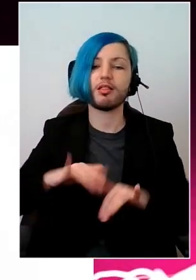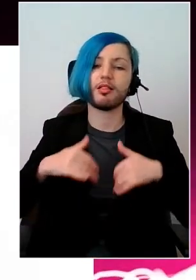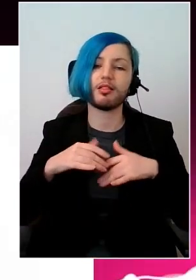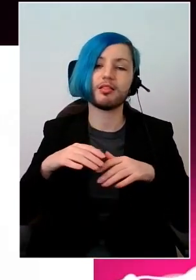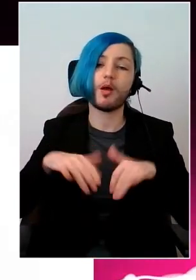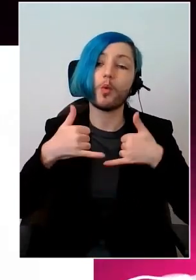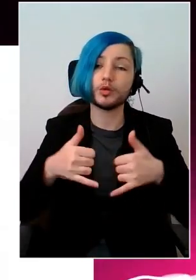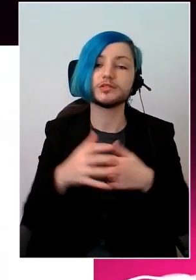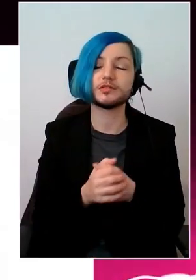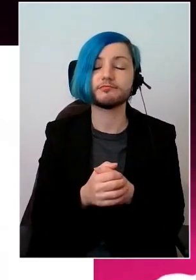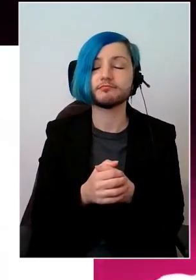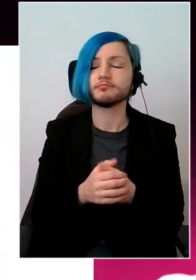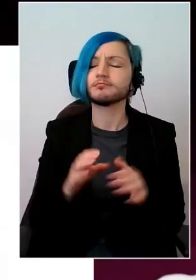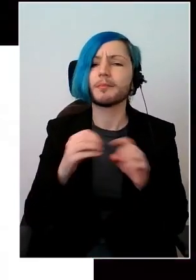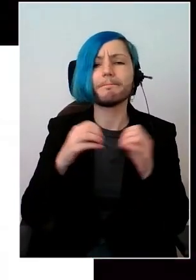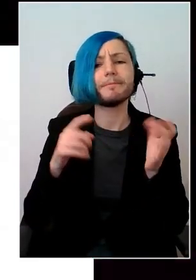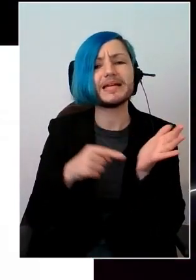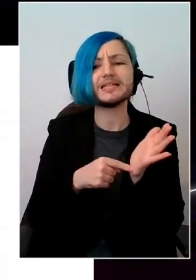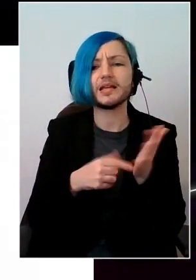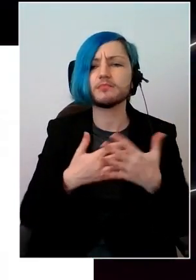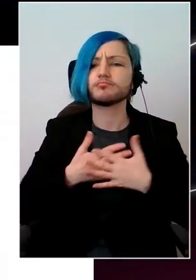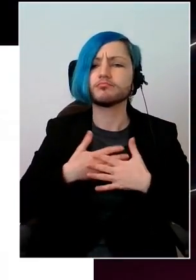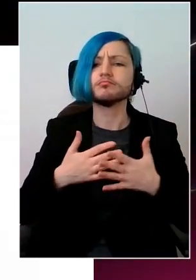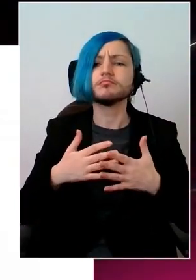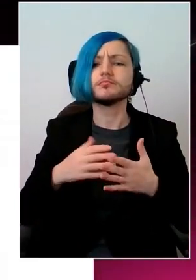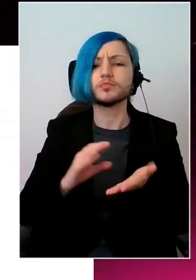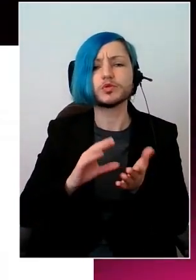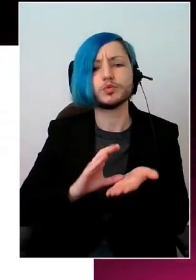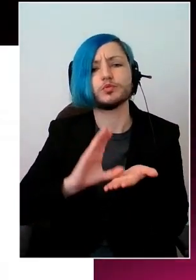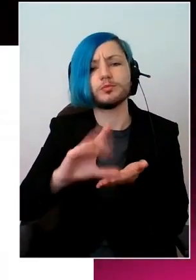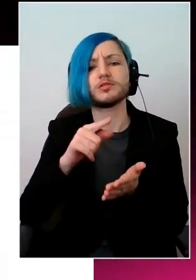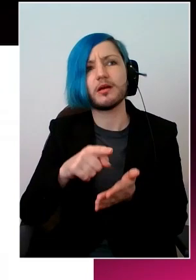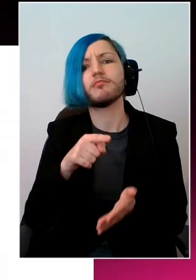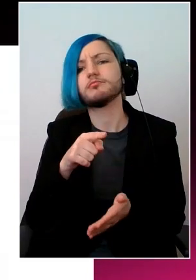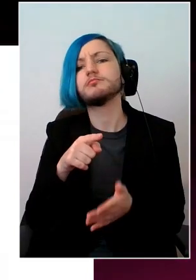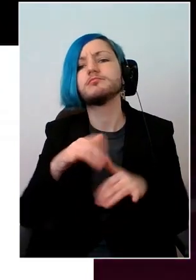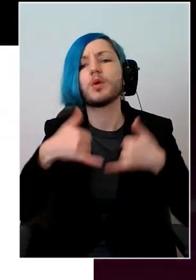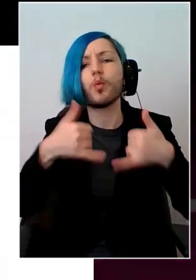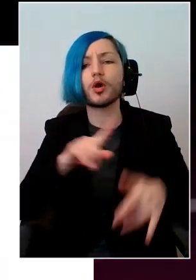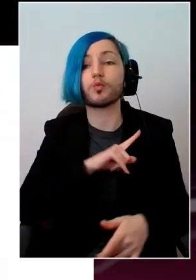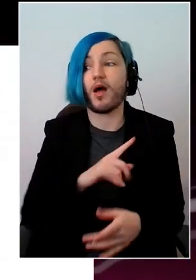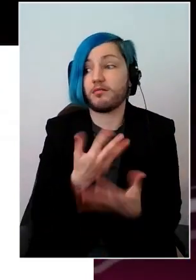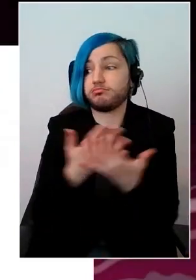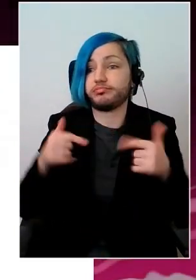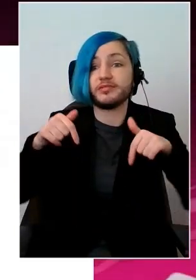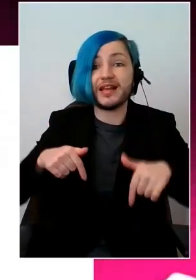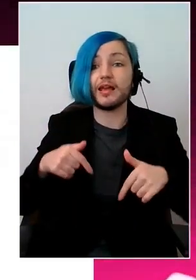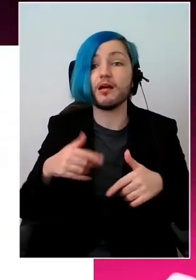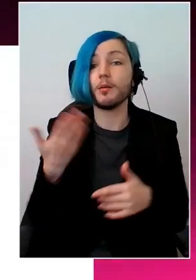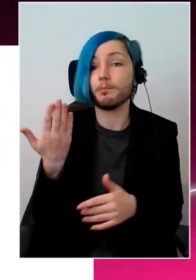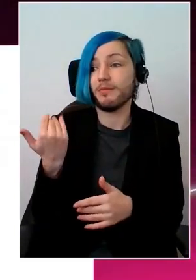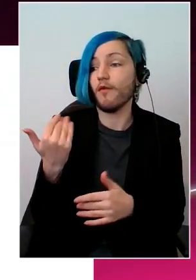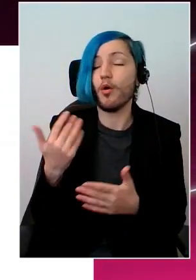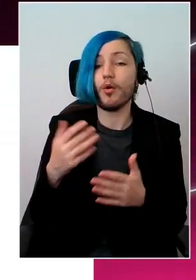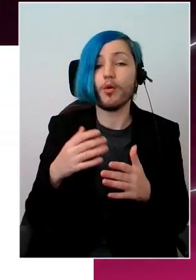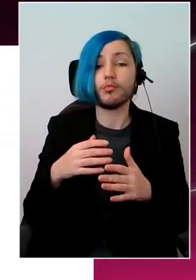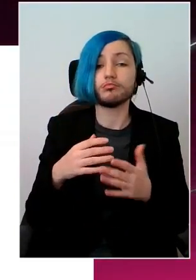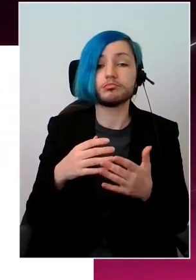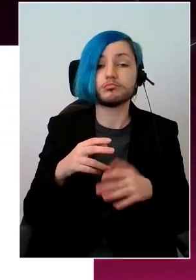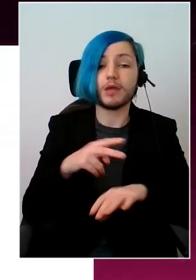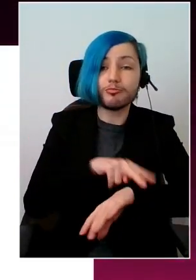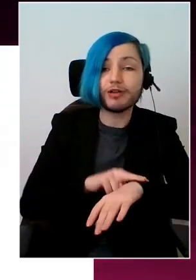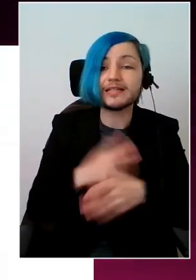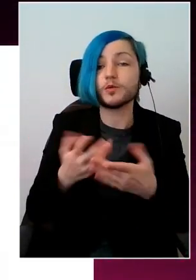sponsor these awards because many of us at BT were apprentices ourselves and apprentice ambassadors, We're deeply committed to